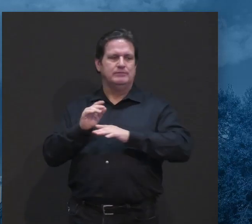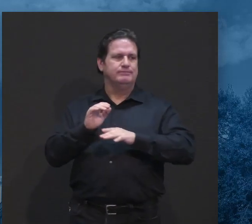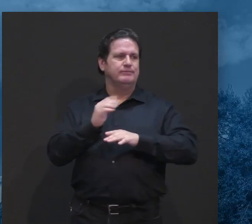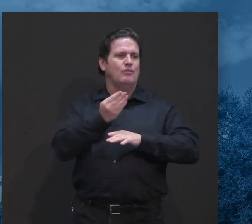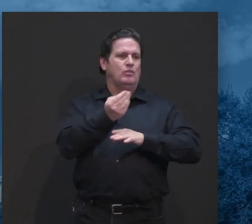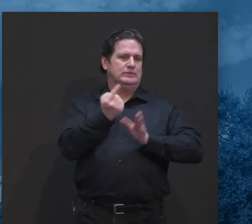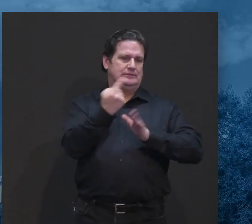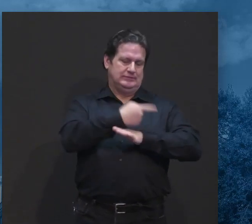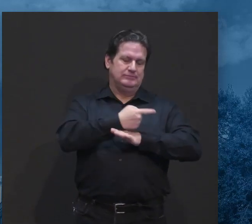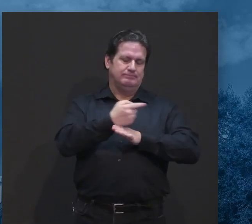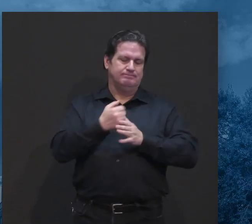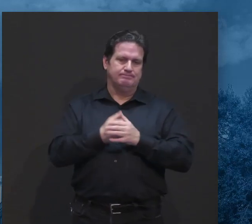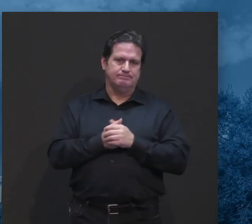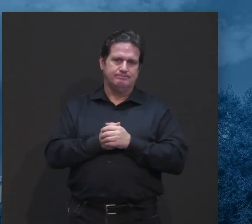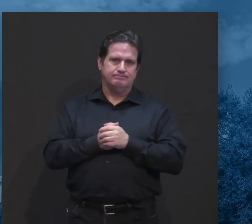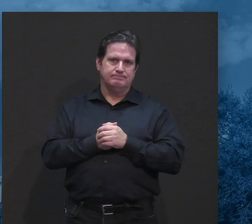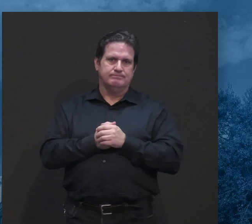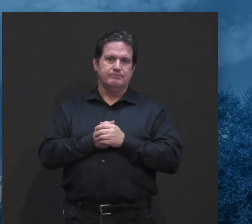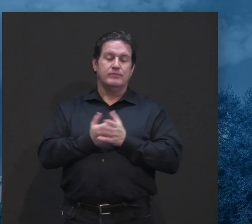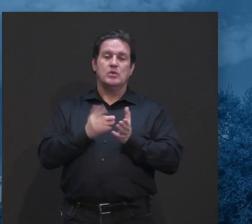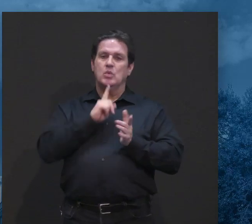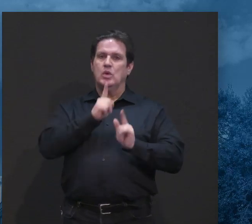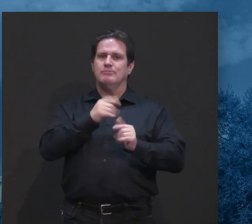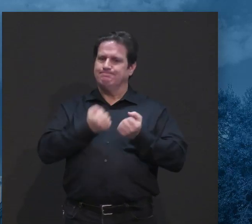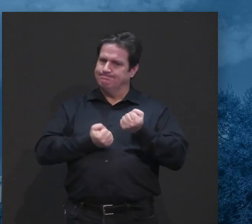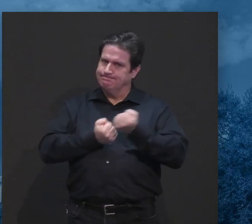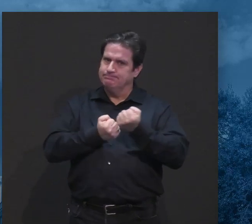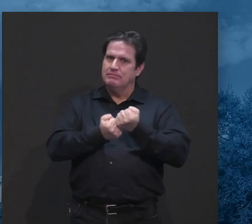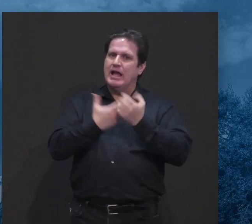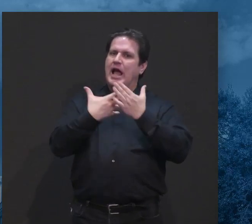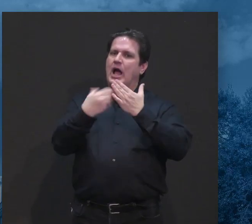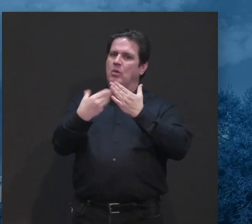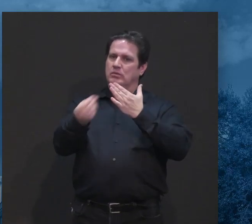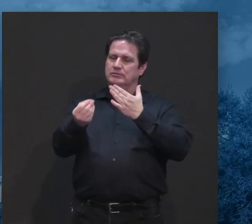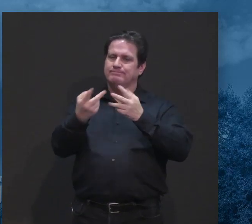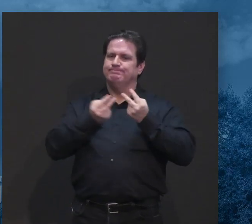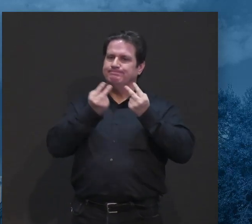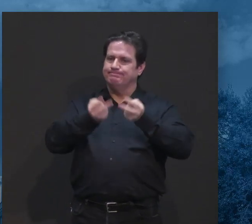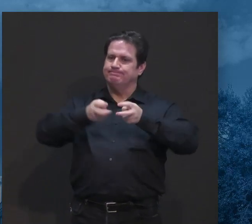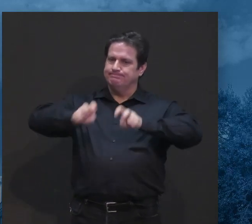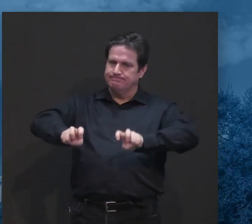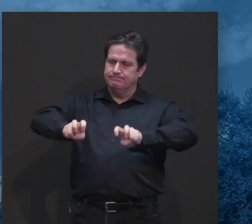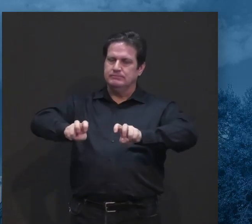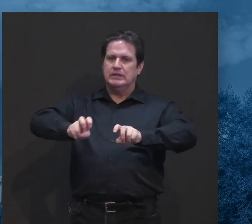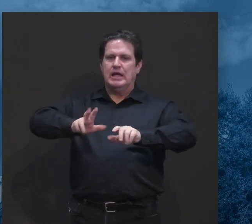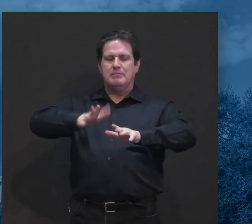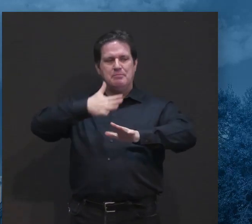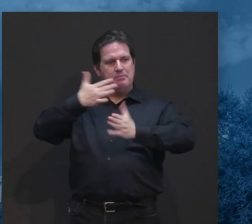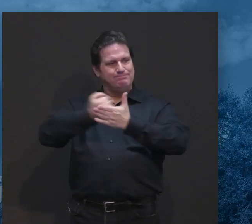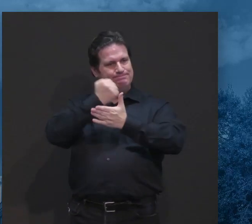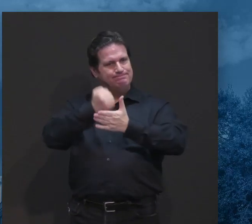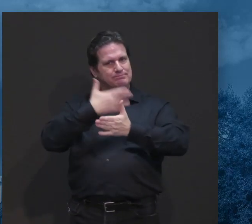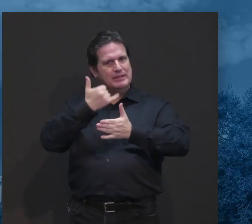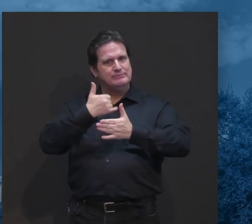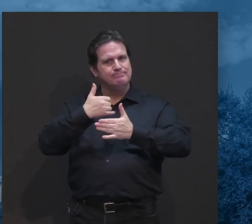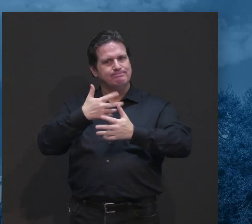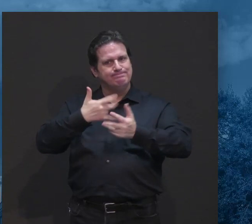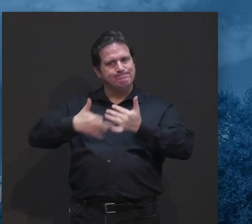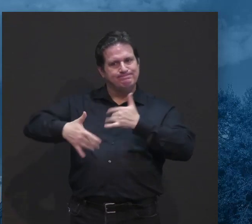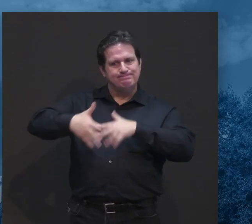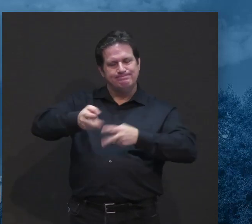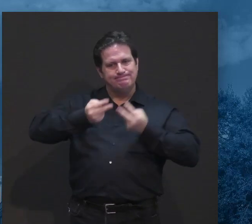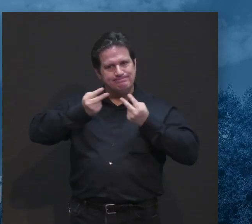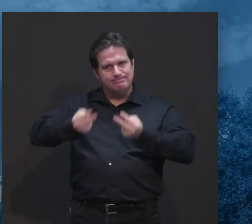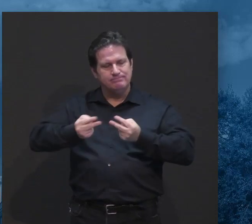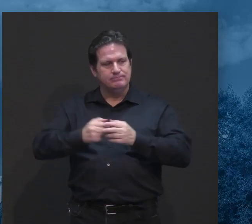return to long-term care. So again, we really promote outdoor visitation as the best way to spend time with your loved ones who are in